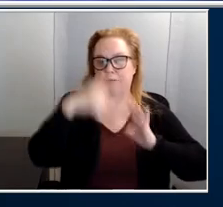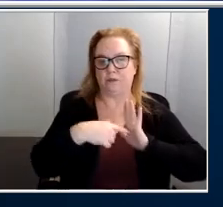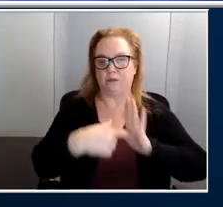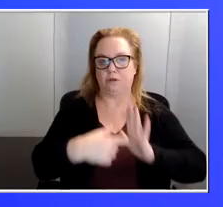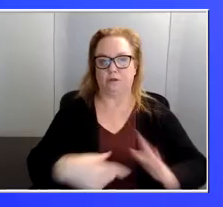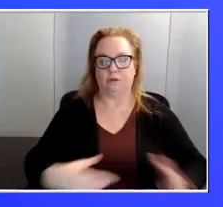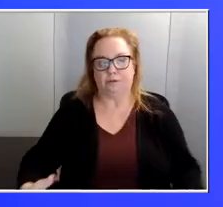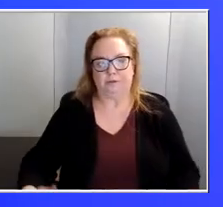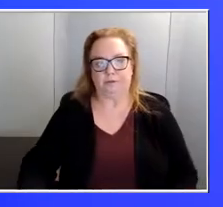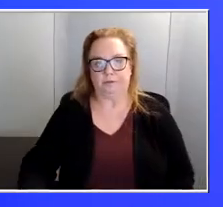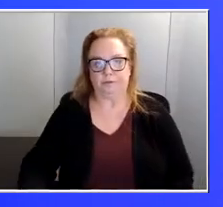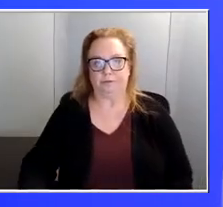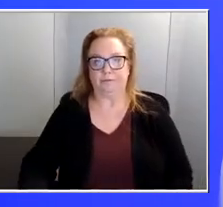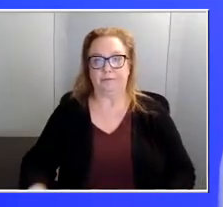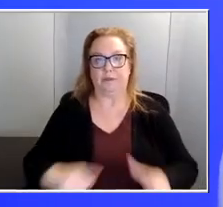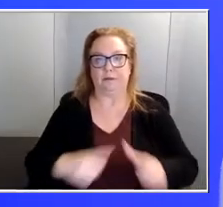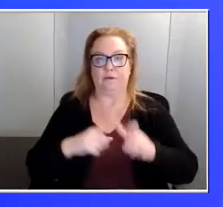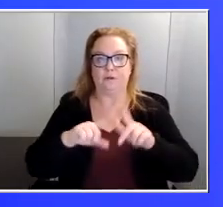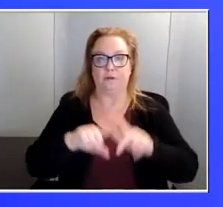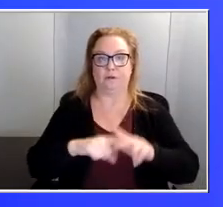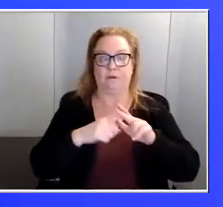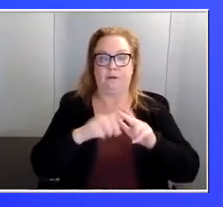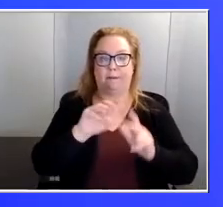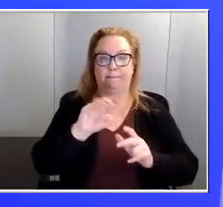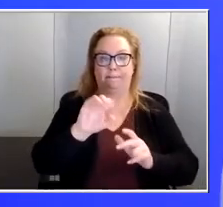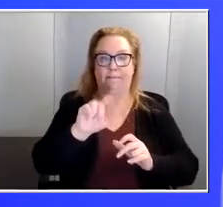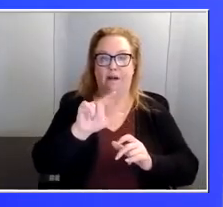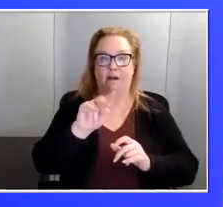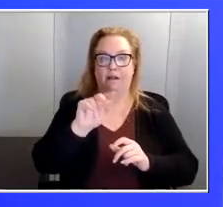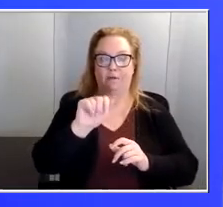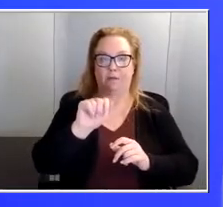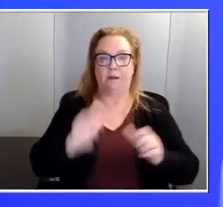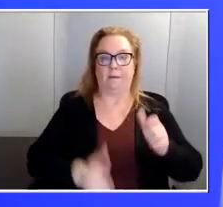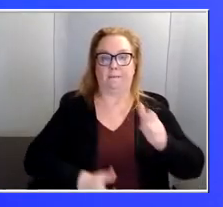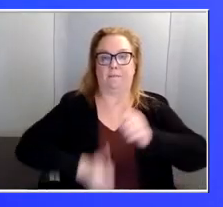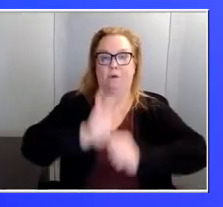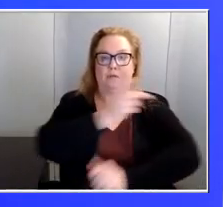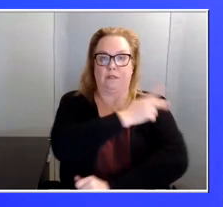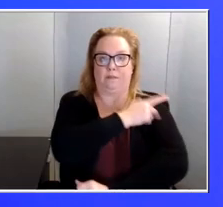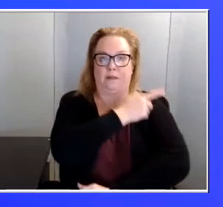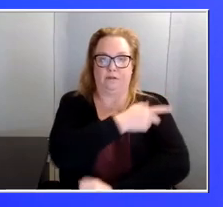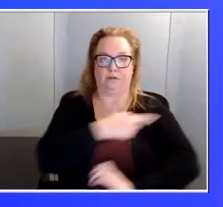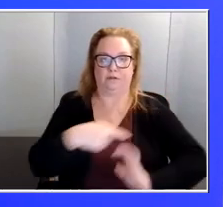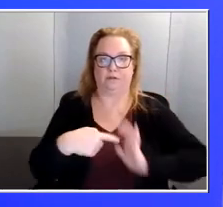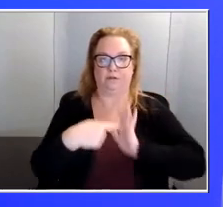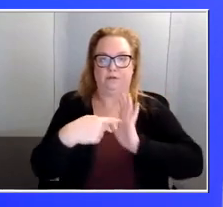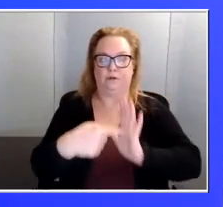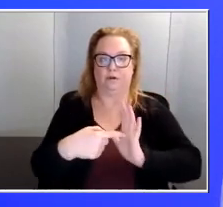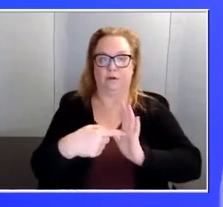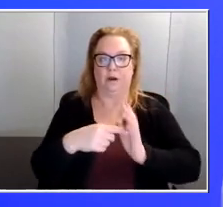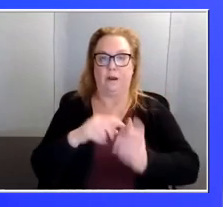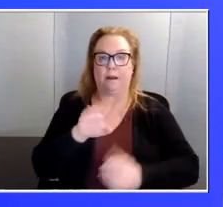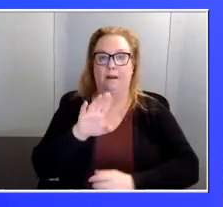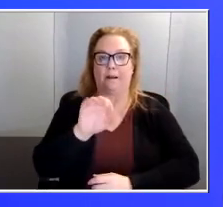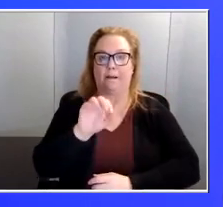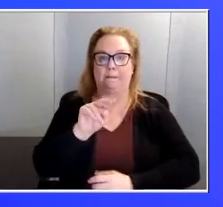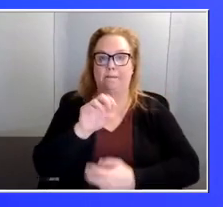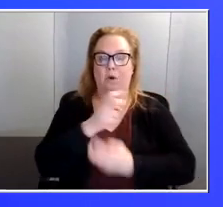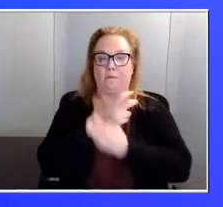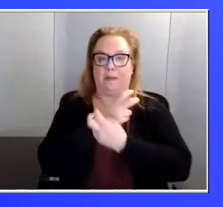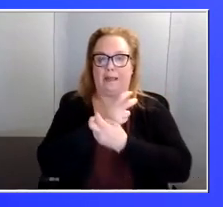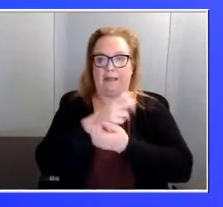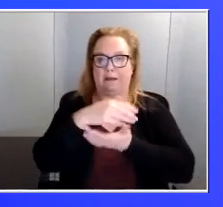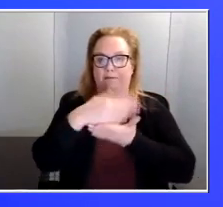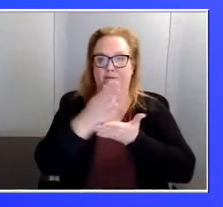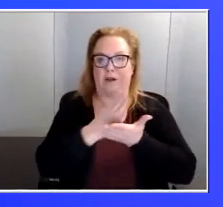I mean, the initial diagnosis for multiple myeloma, the majority of the patients will present with bone pain and, unfortunately, fractures that can